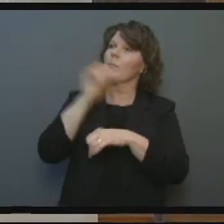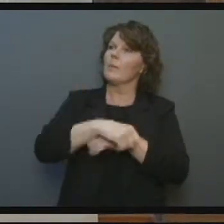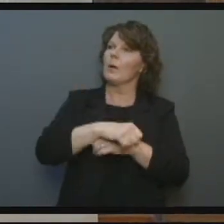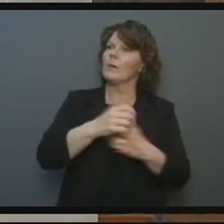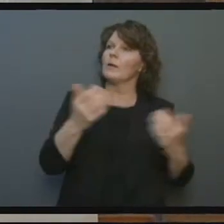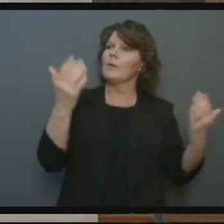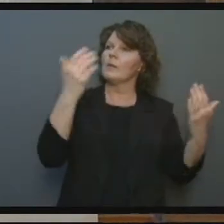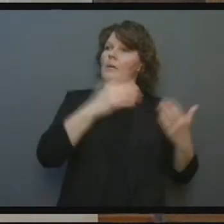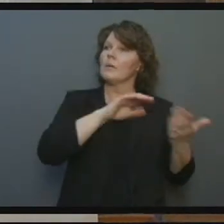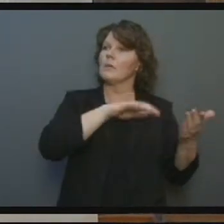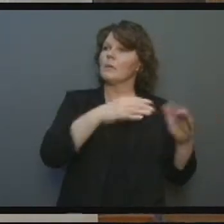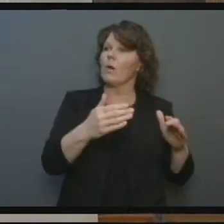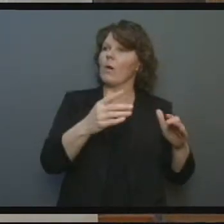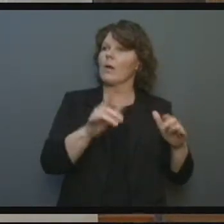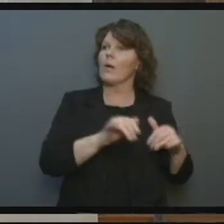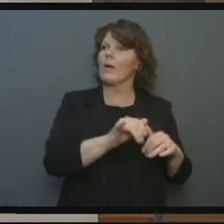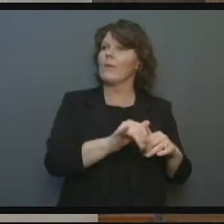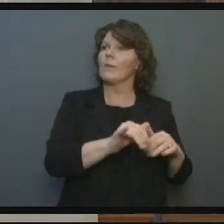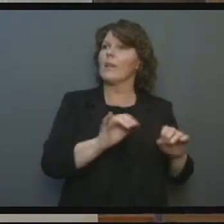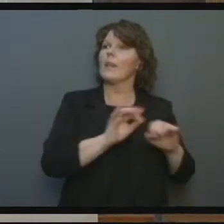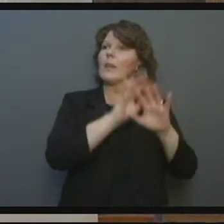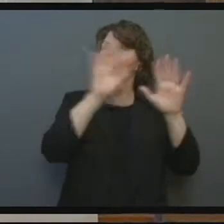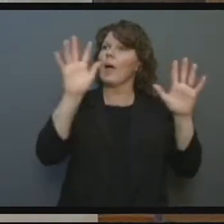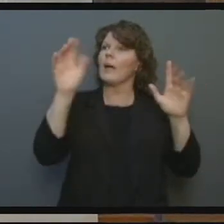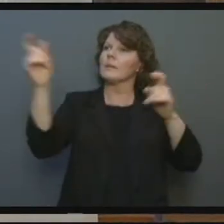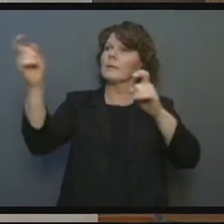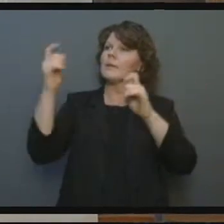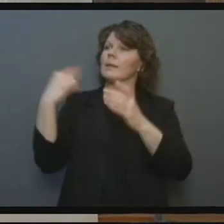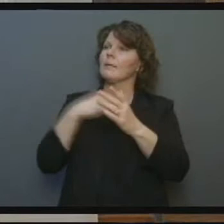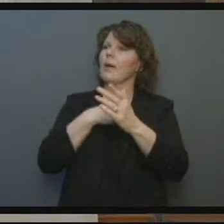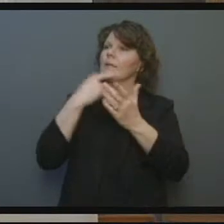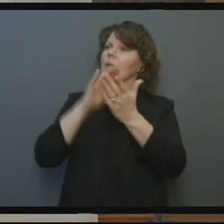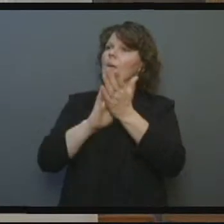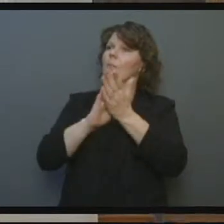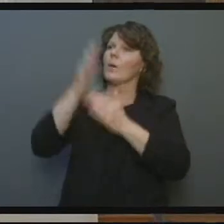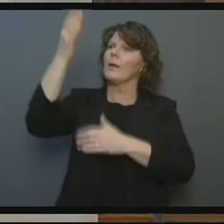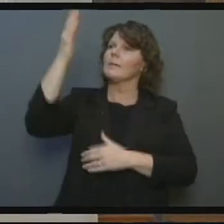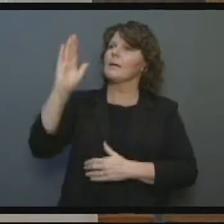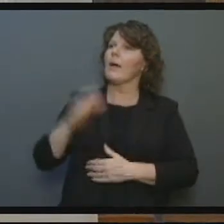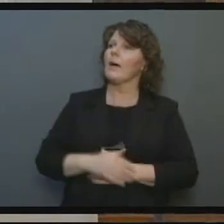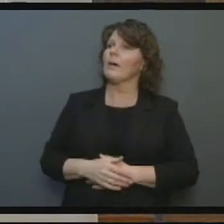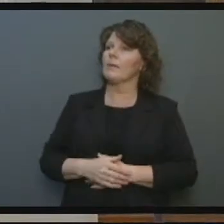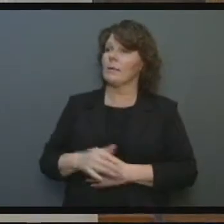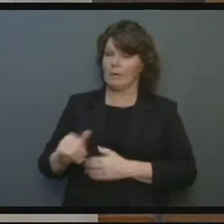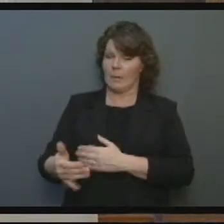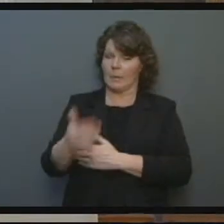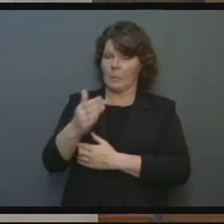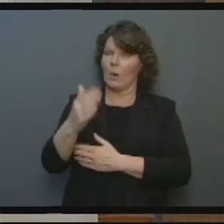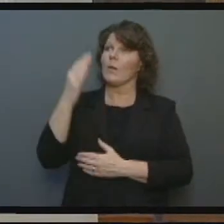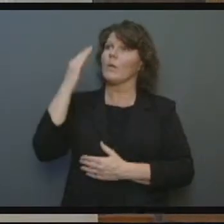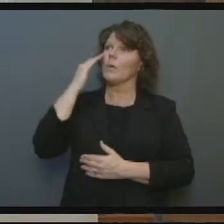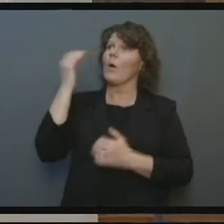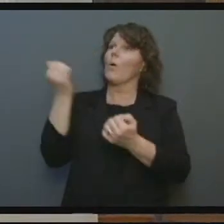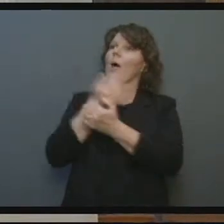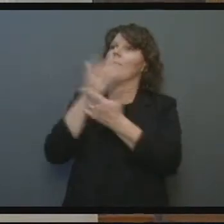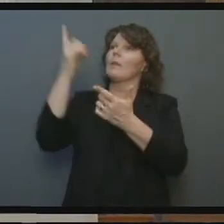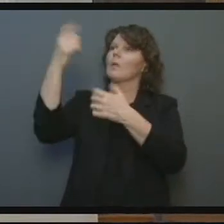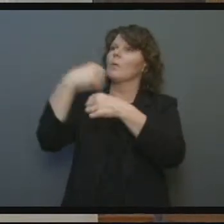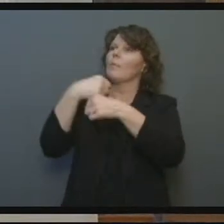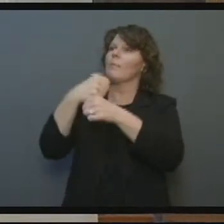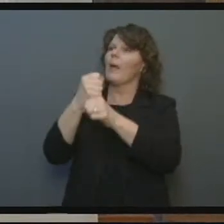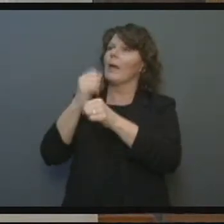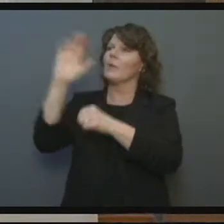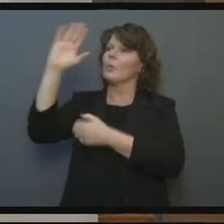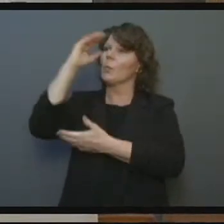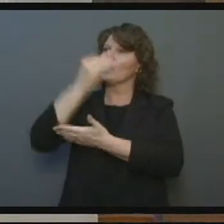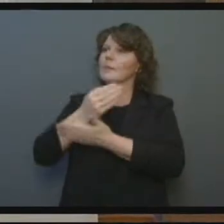and reign in everlasting light. Praise be to God. Lord, we acknowledge this morning that you made all things, that you sent